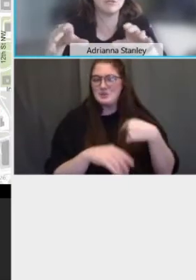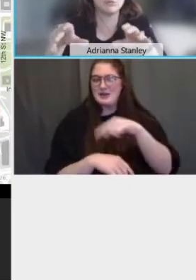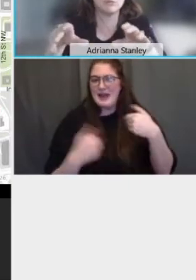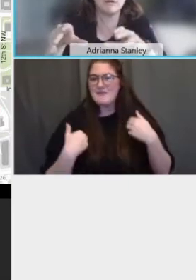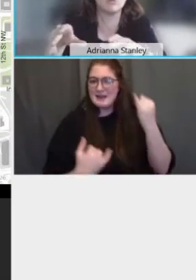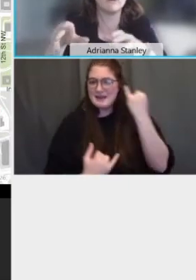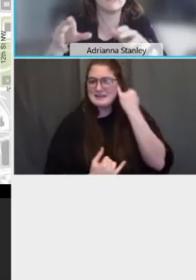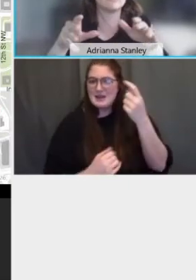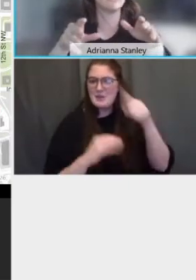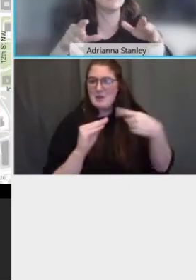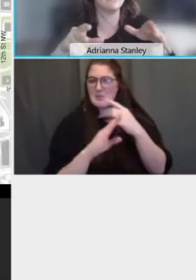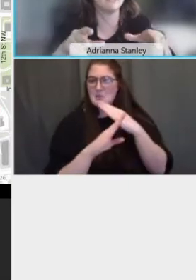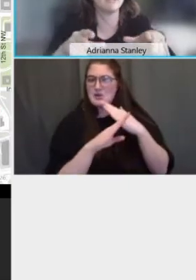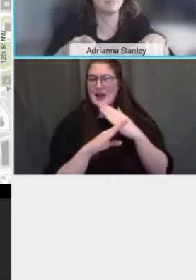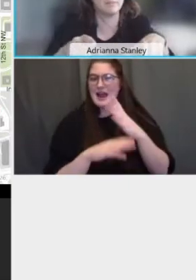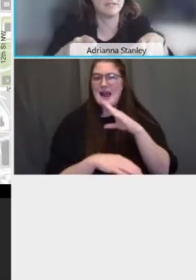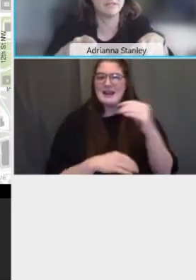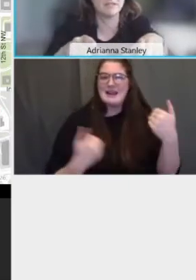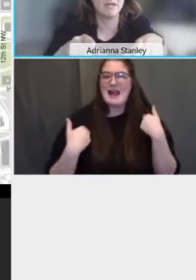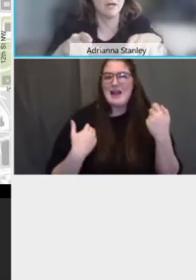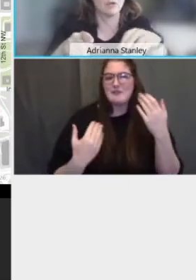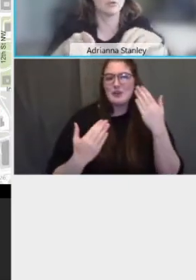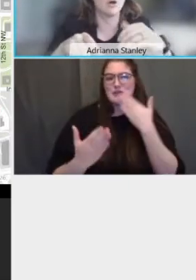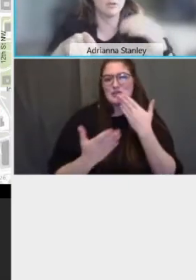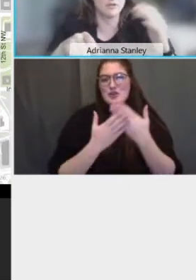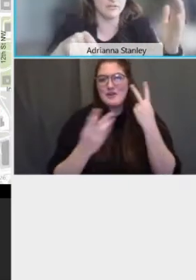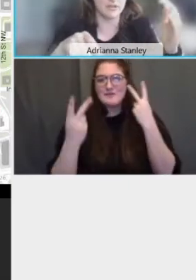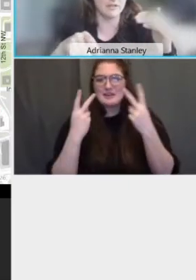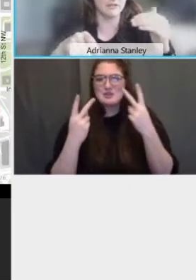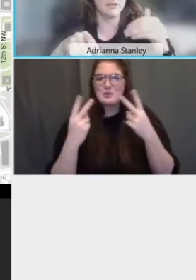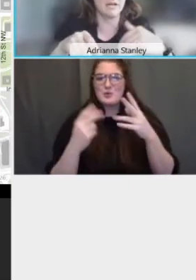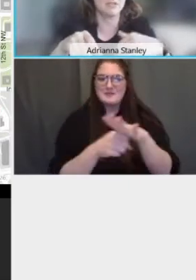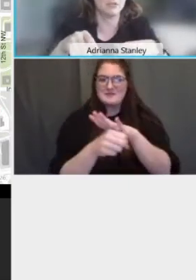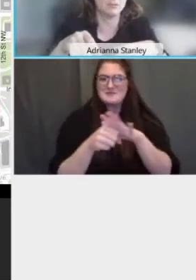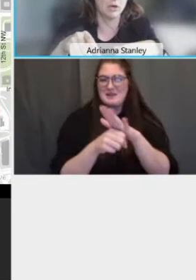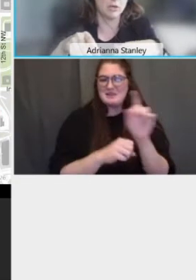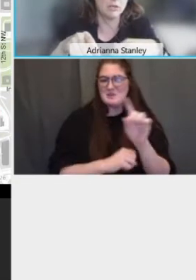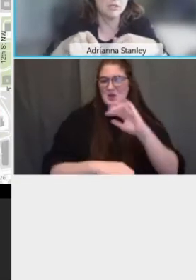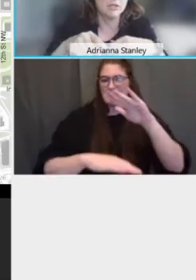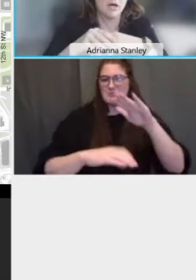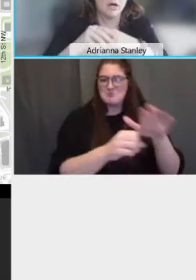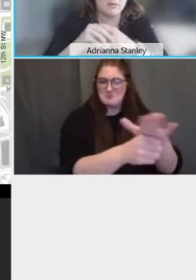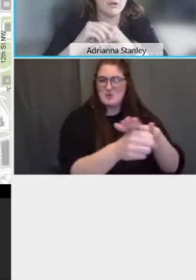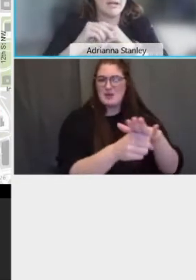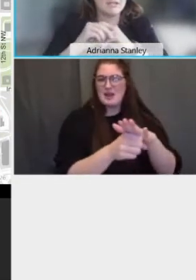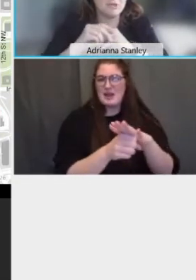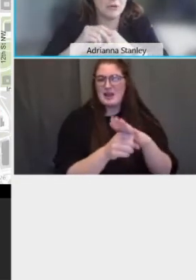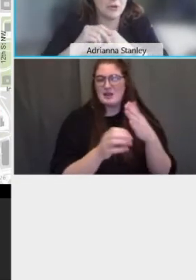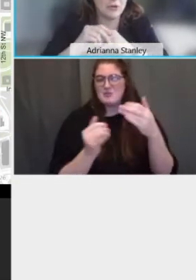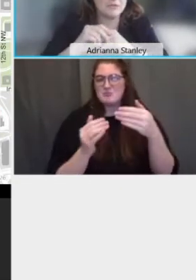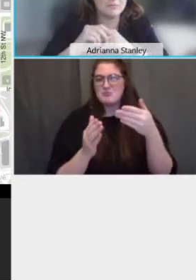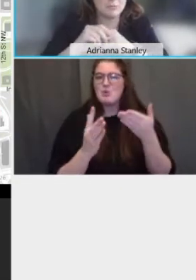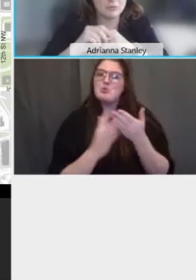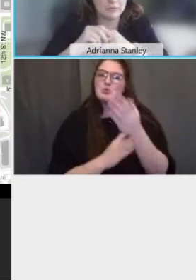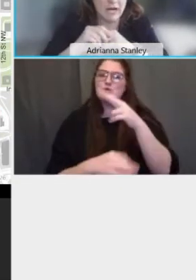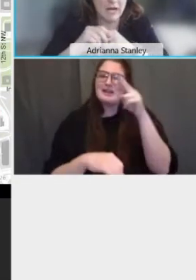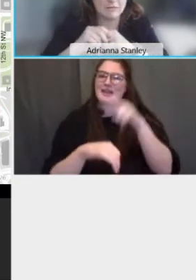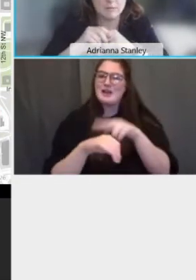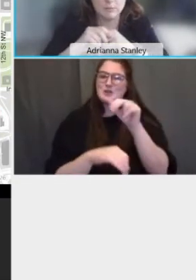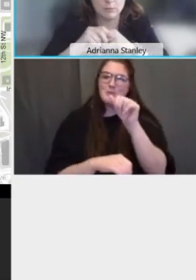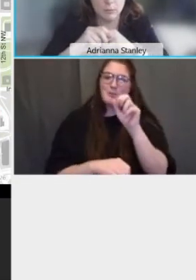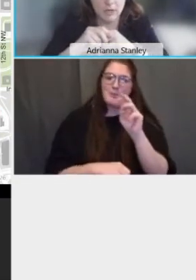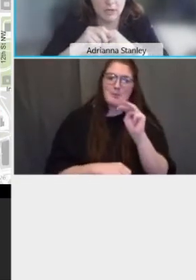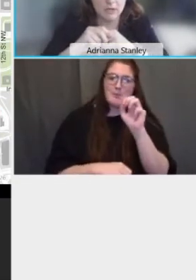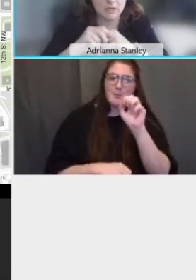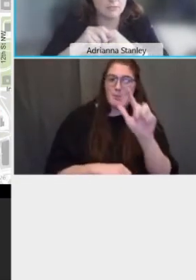great visual about where it's going to be in space along the National Mall. But as we all know, as people who drive,